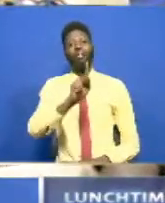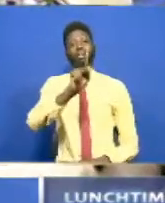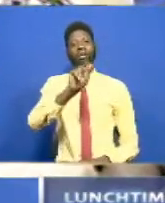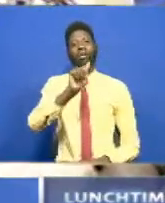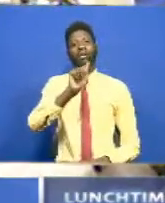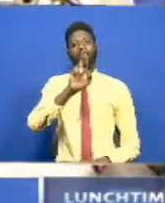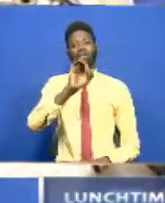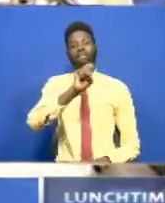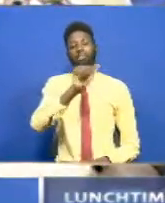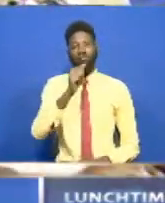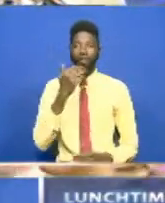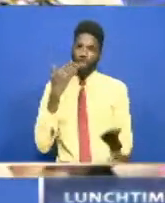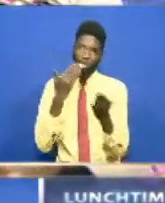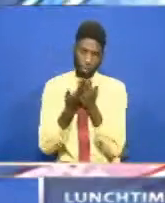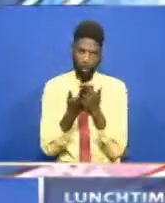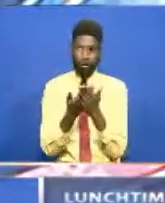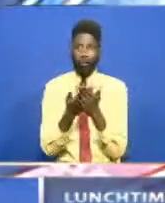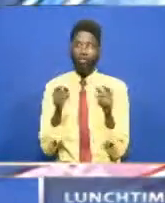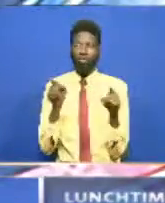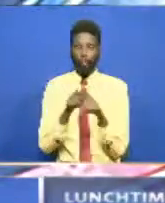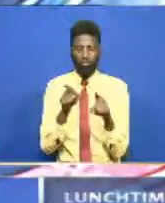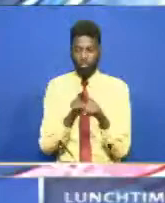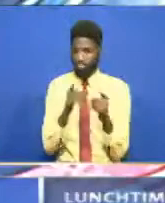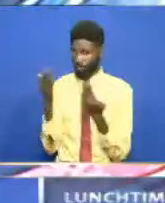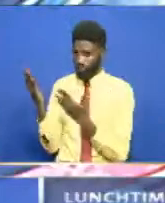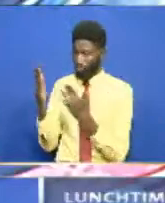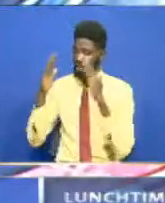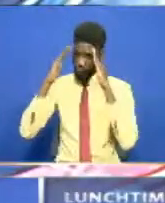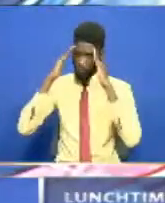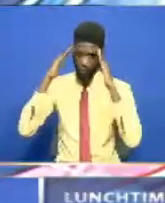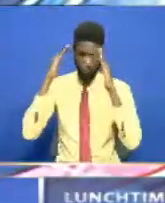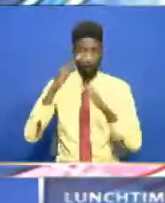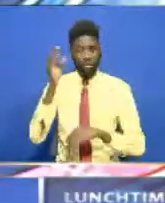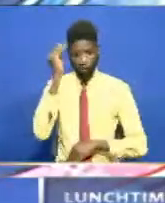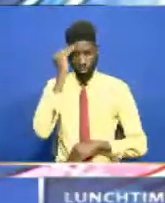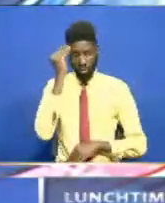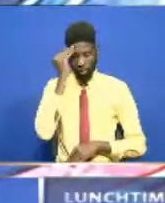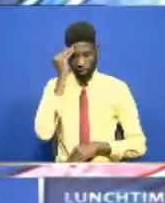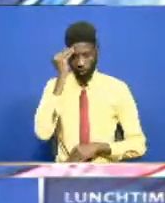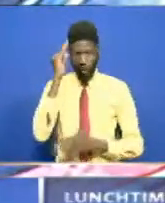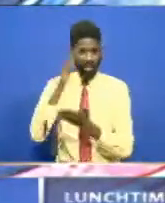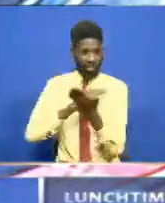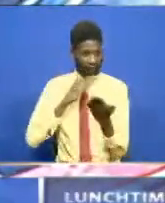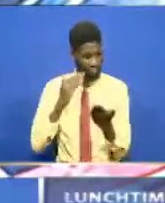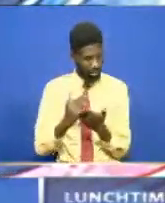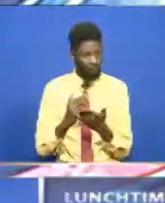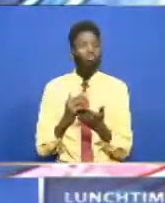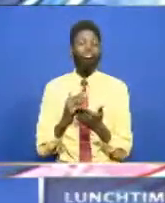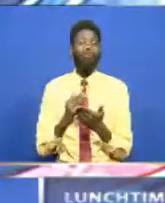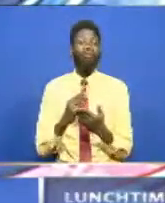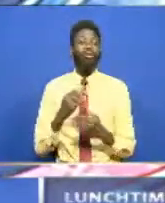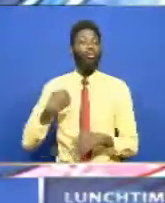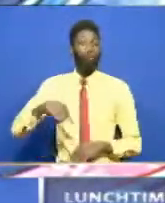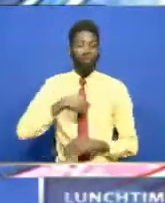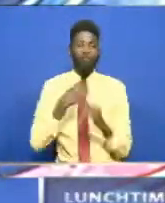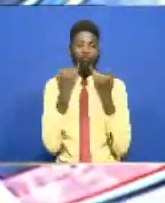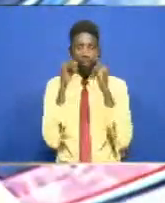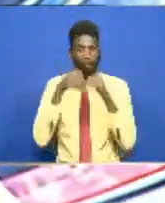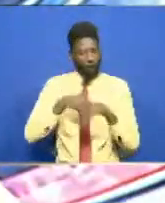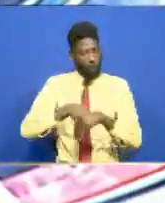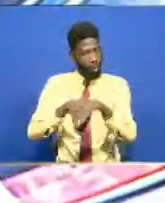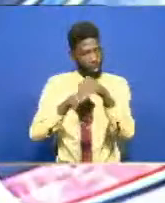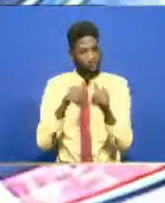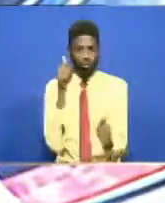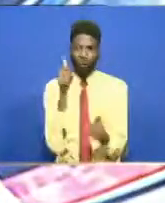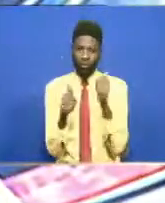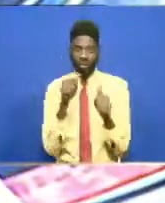Today, our camera lenses in the coastal region are focusing on the education sector. Information that we're following up on is